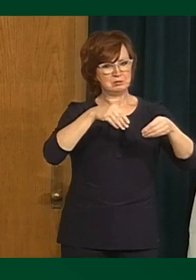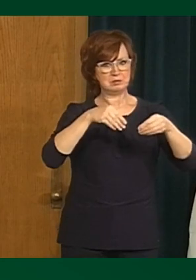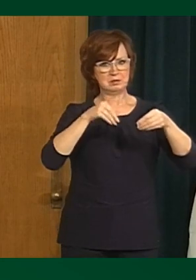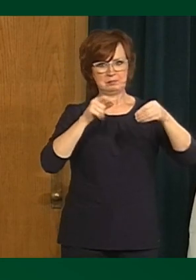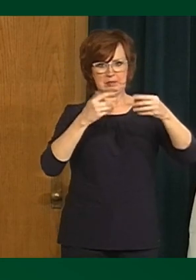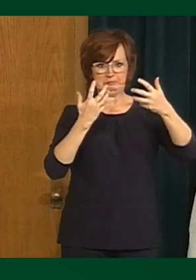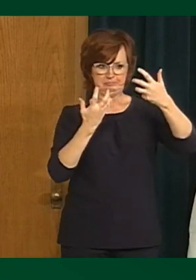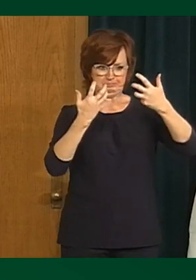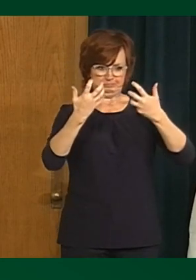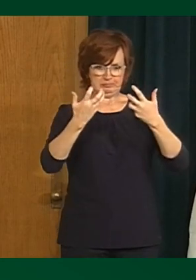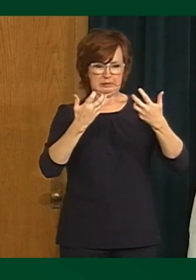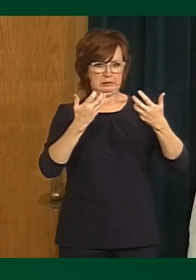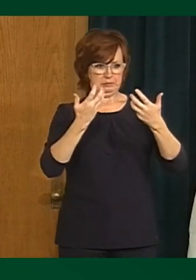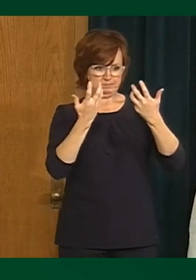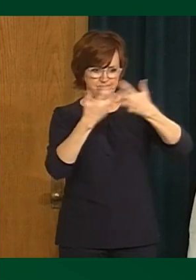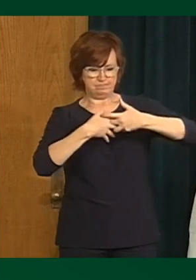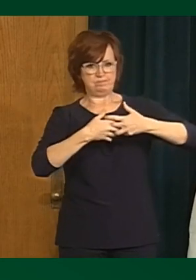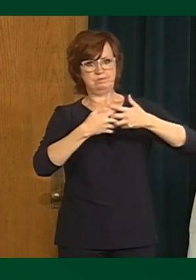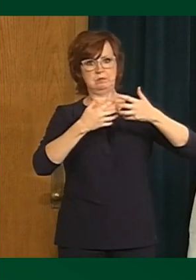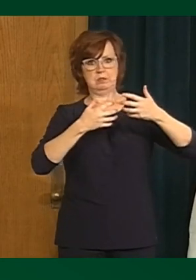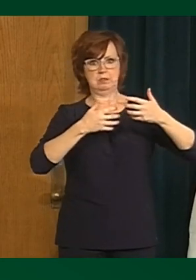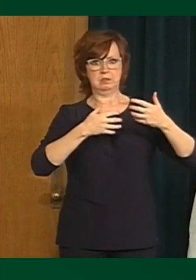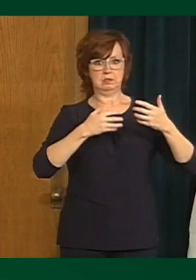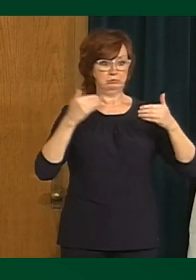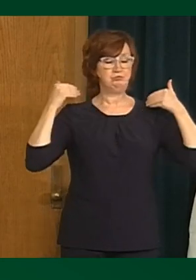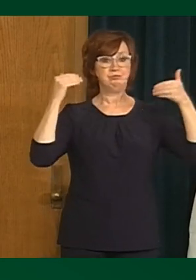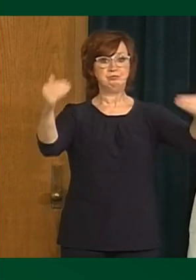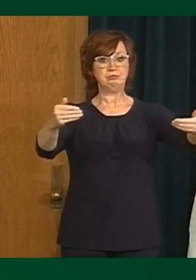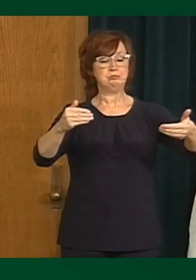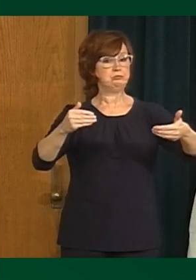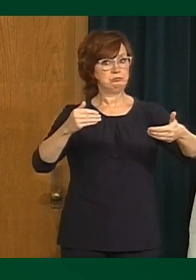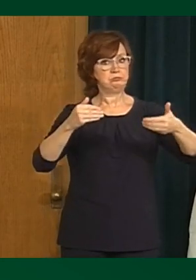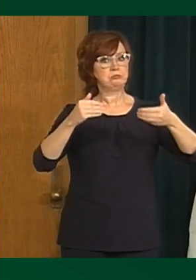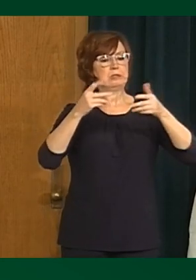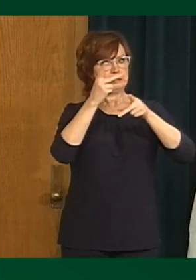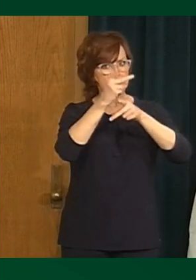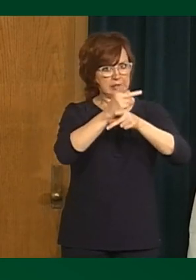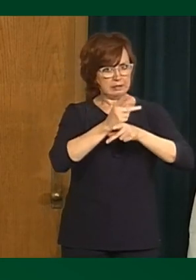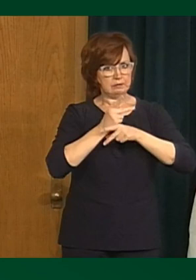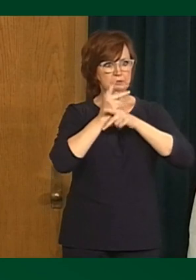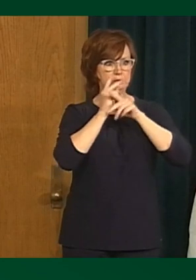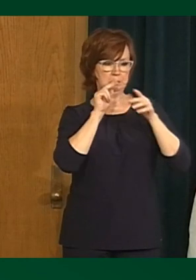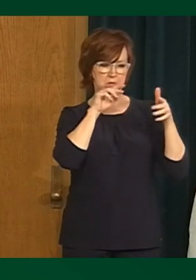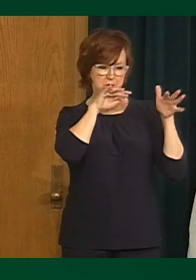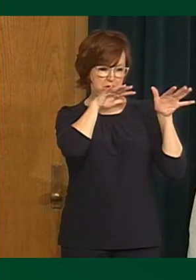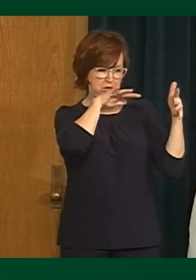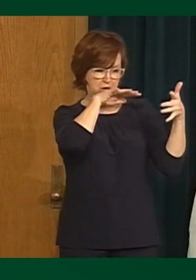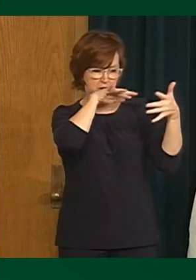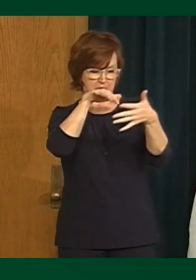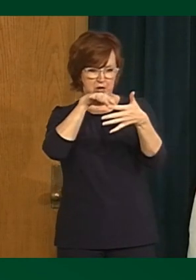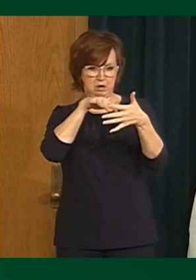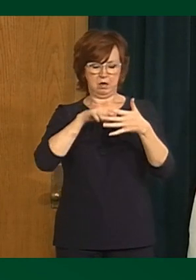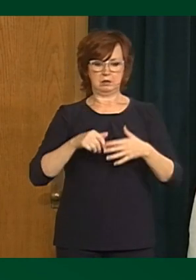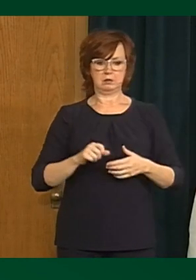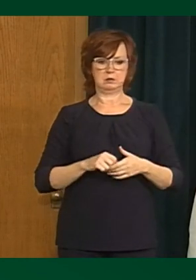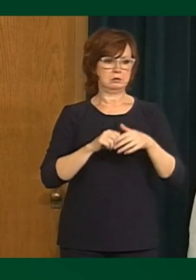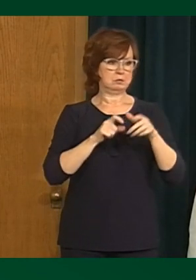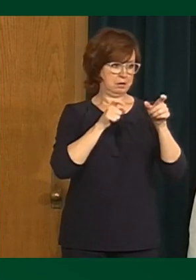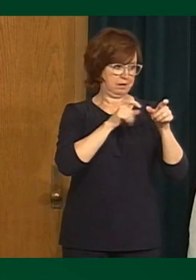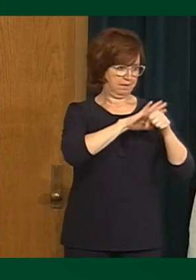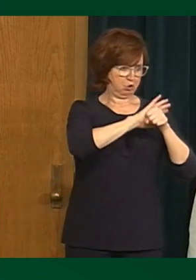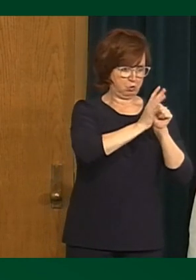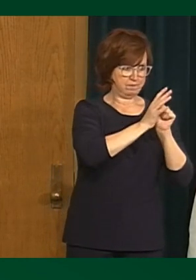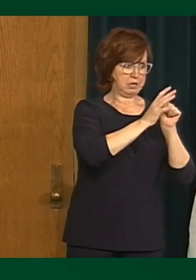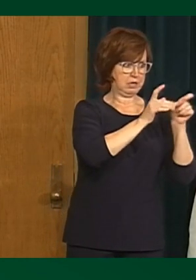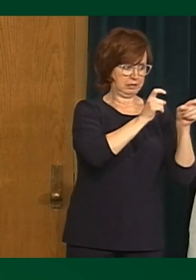confident that we can safely take care of patients at the same time of managing COVID response. I need to stress that just because some of the services